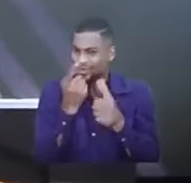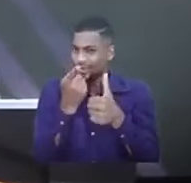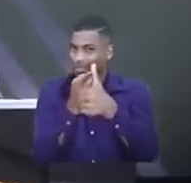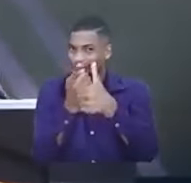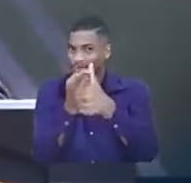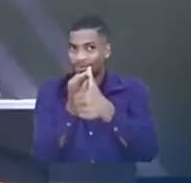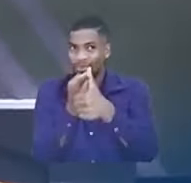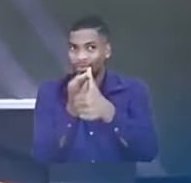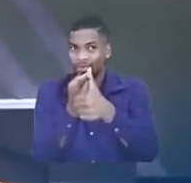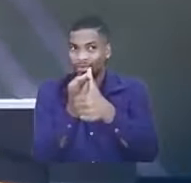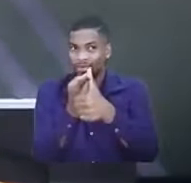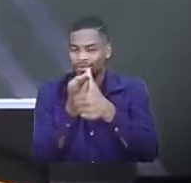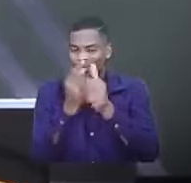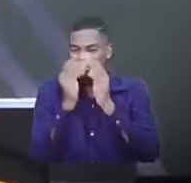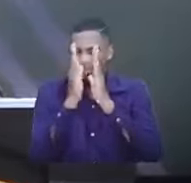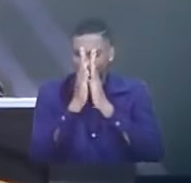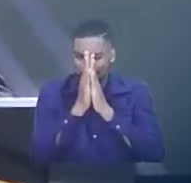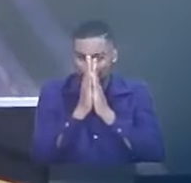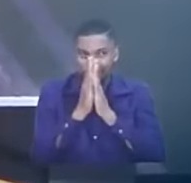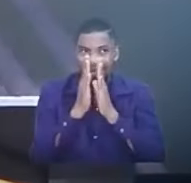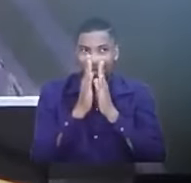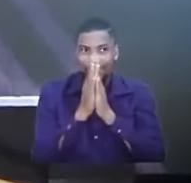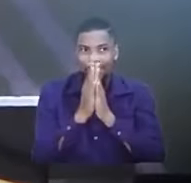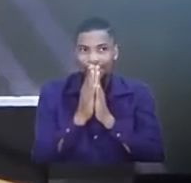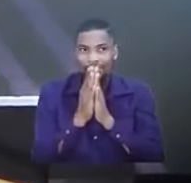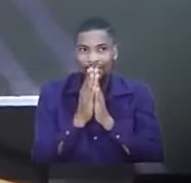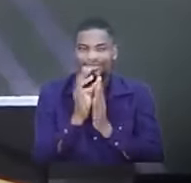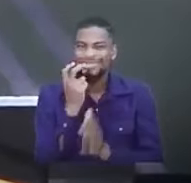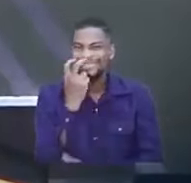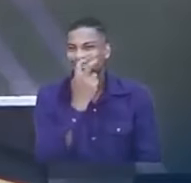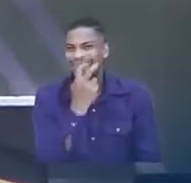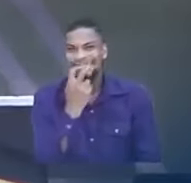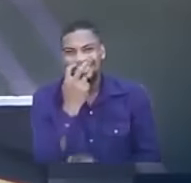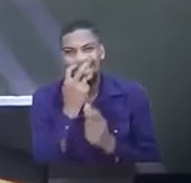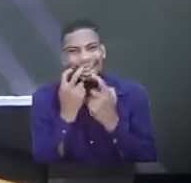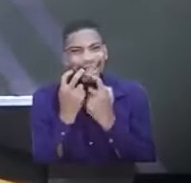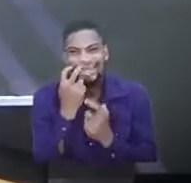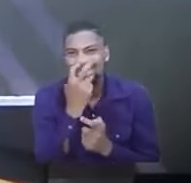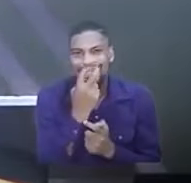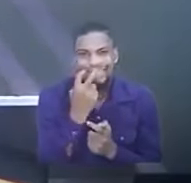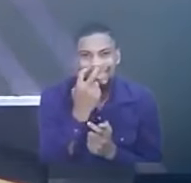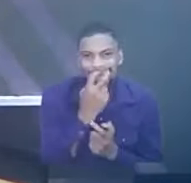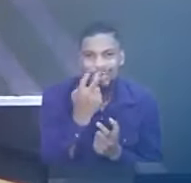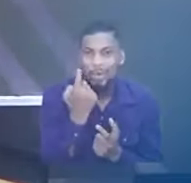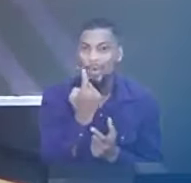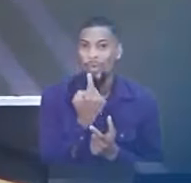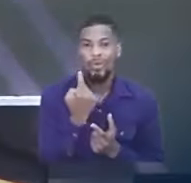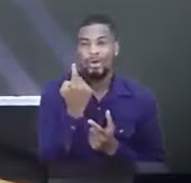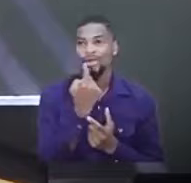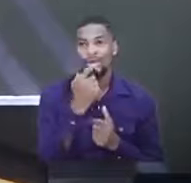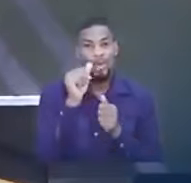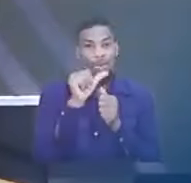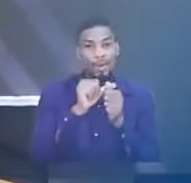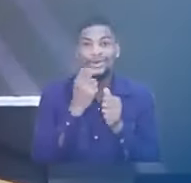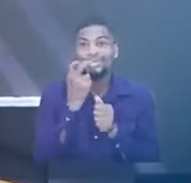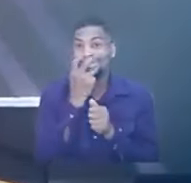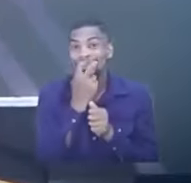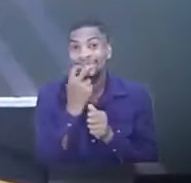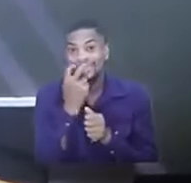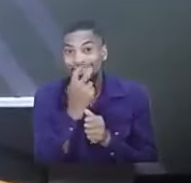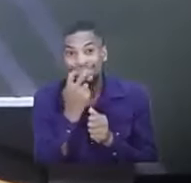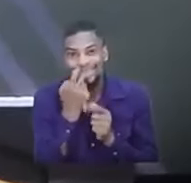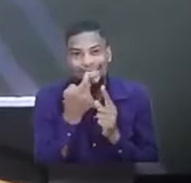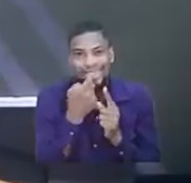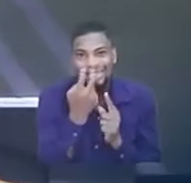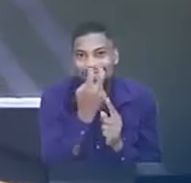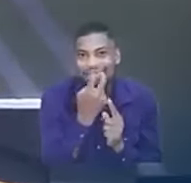when you are praying, you just speak only in tongues. Every prayer, tongues, every prayer,